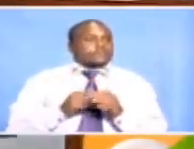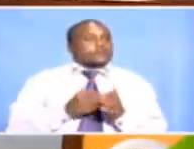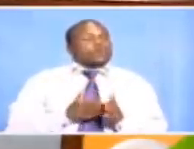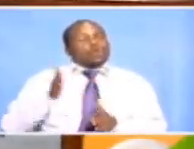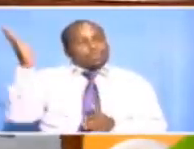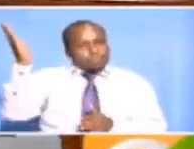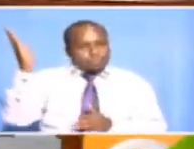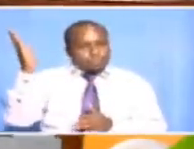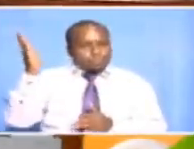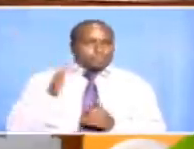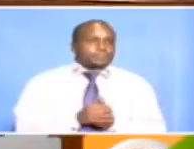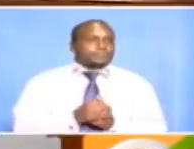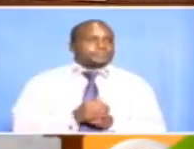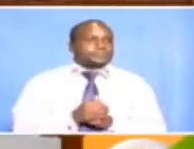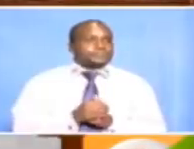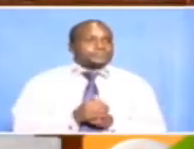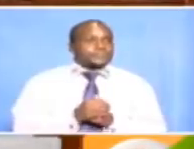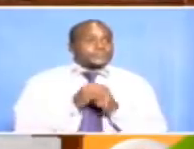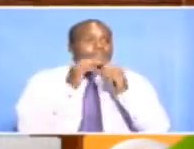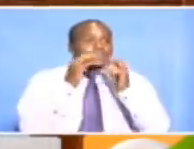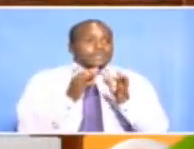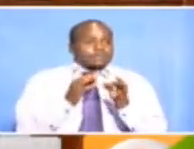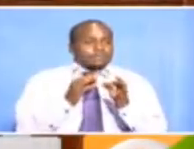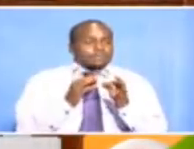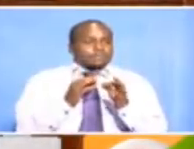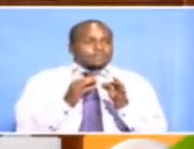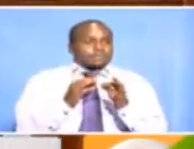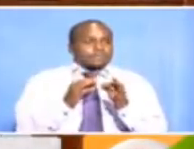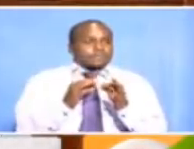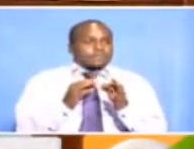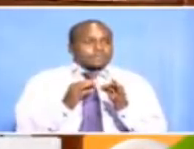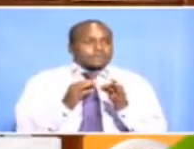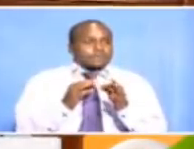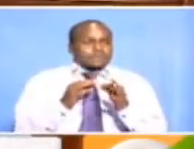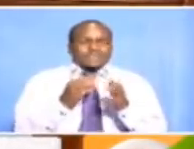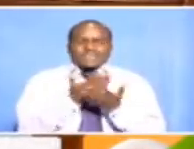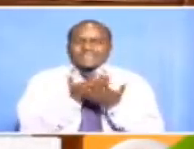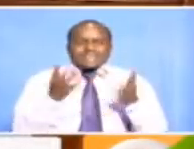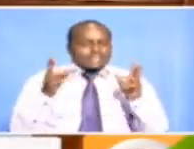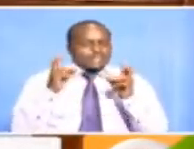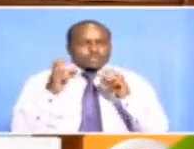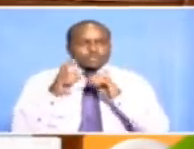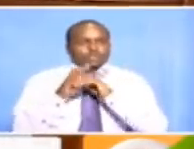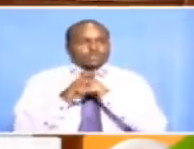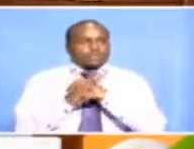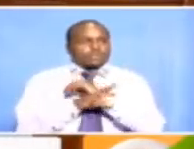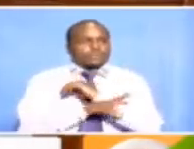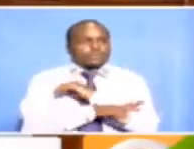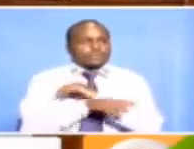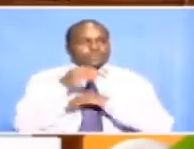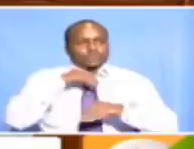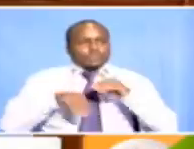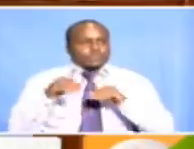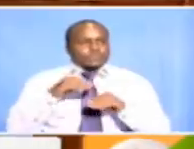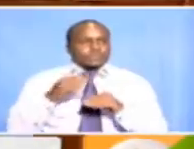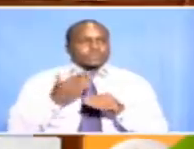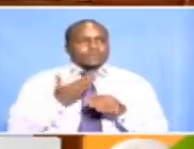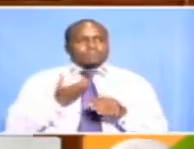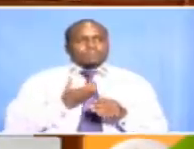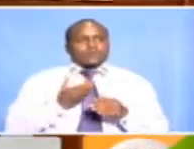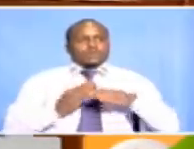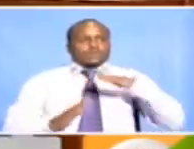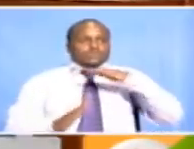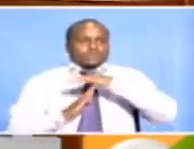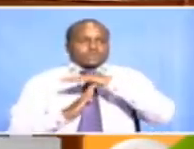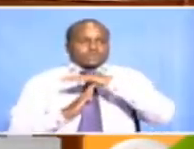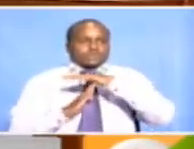home. If you are complicated with any case of corruption, my own chief of staff, who was my